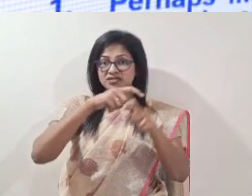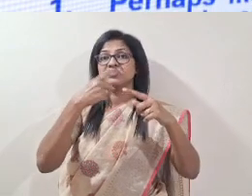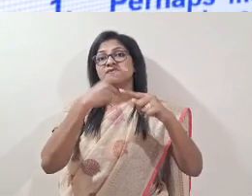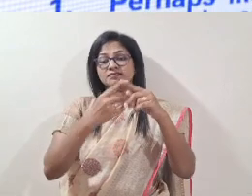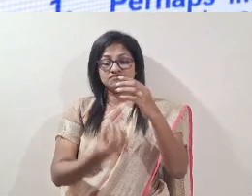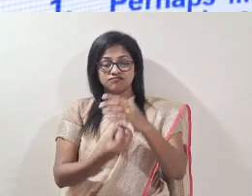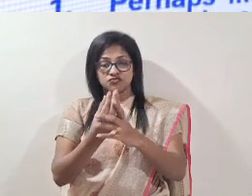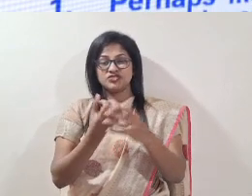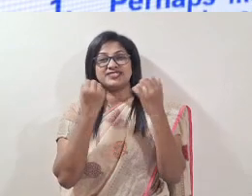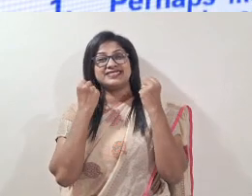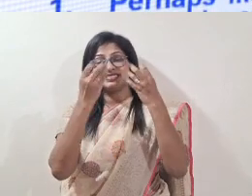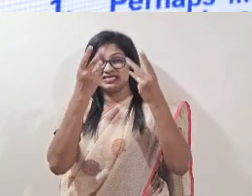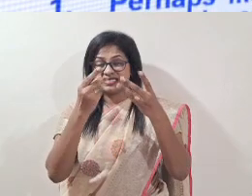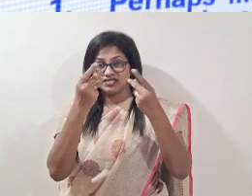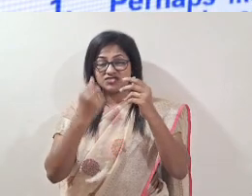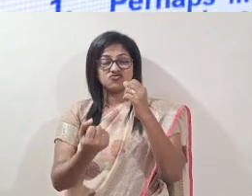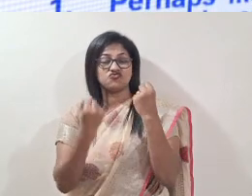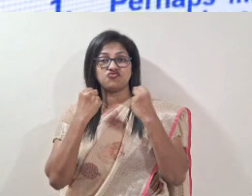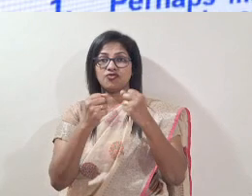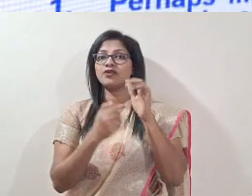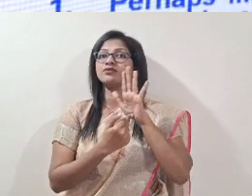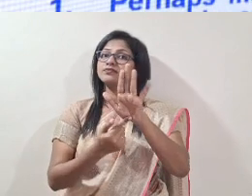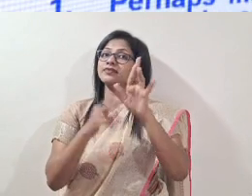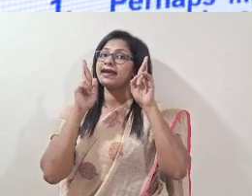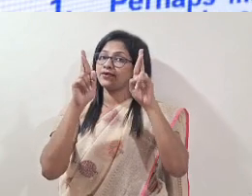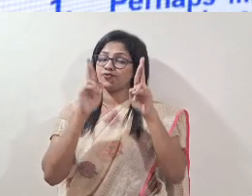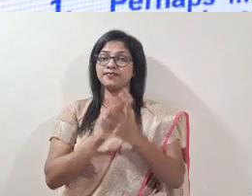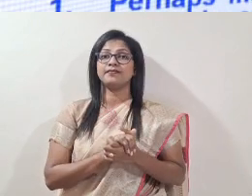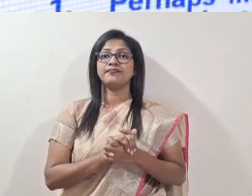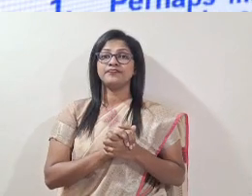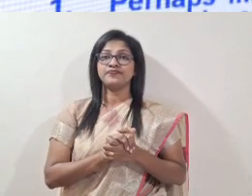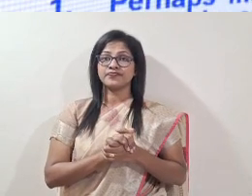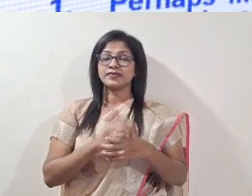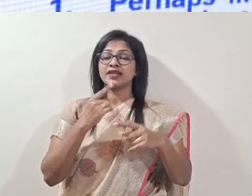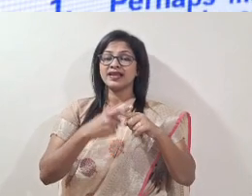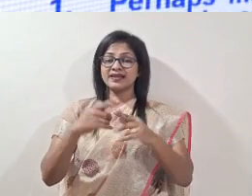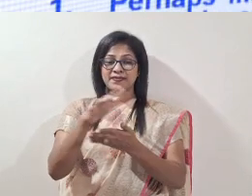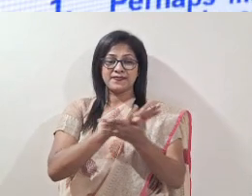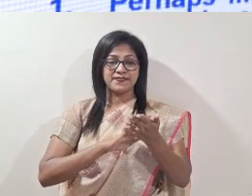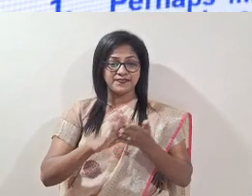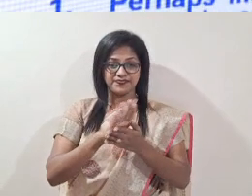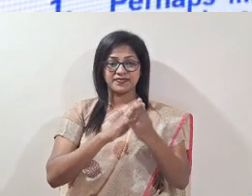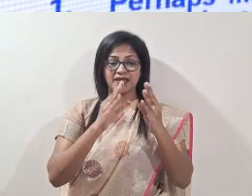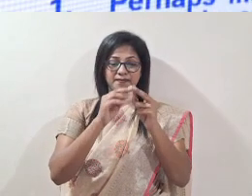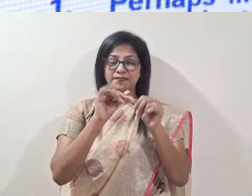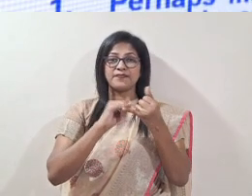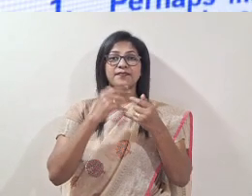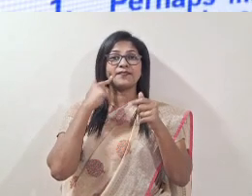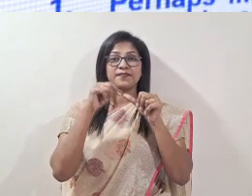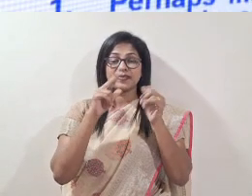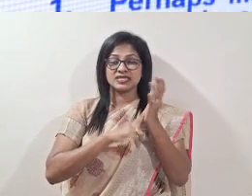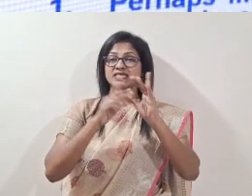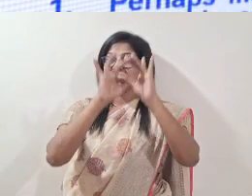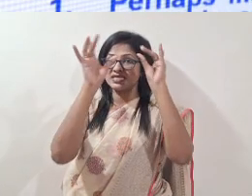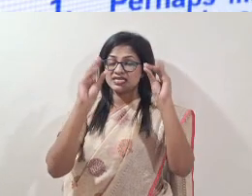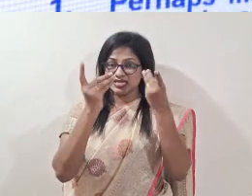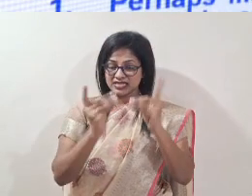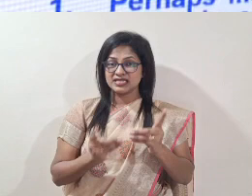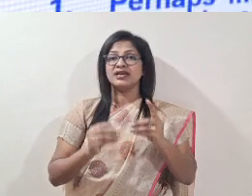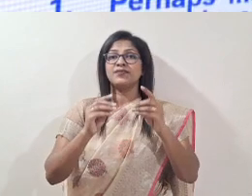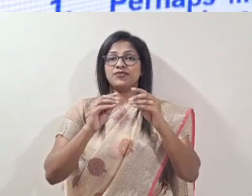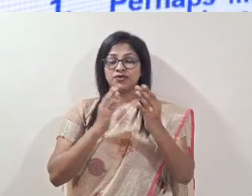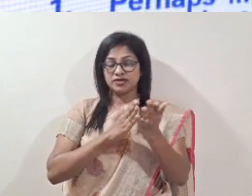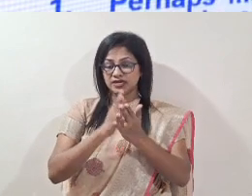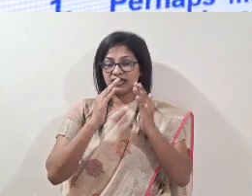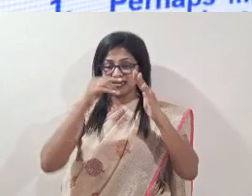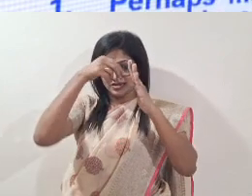a statistically strong predictor. And by Bayesian structural equation modeling on our mixed effects modeling